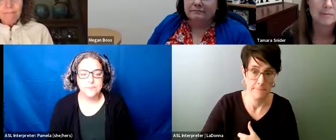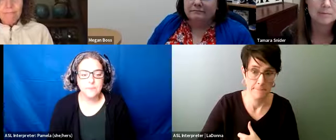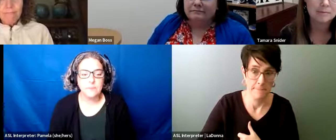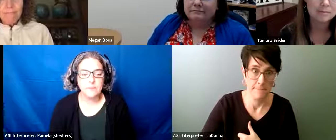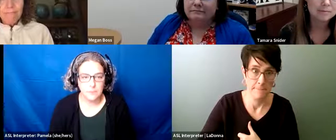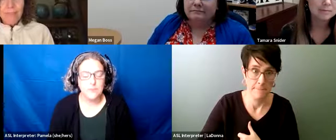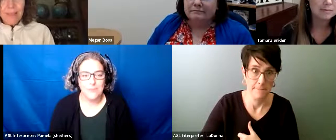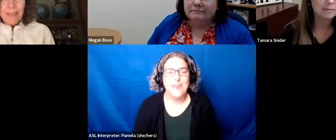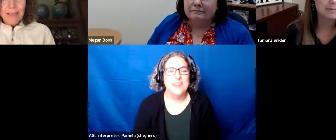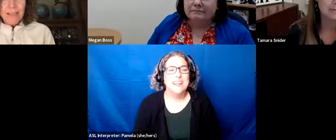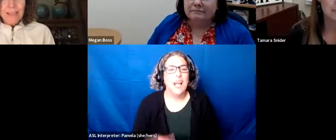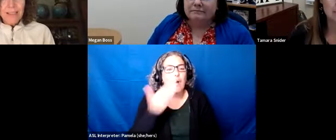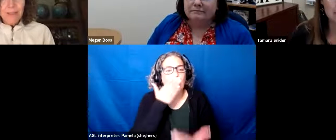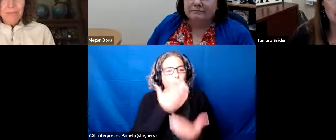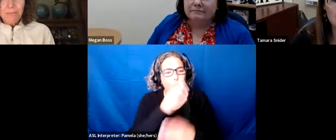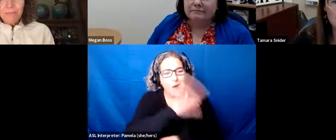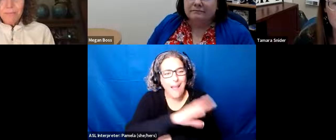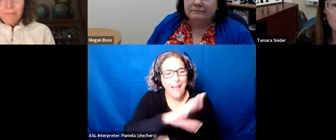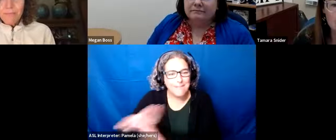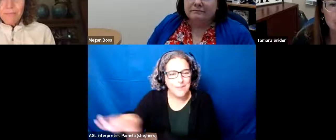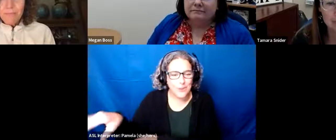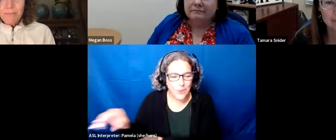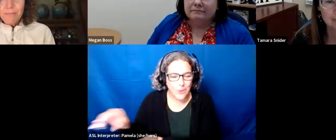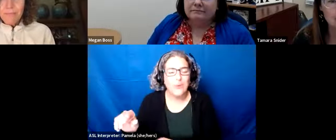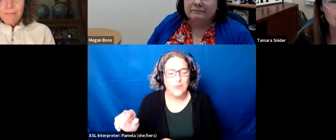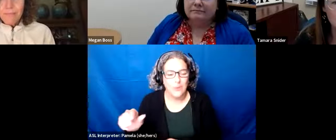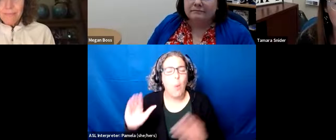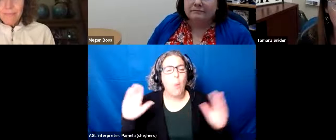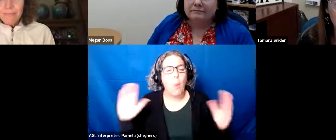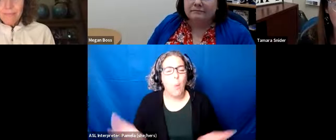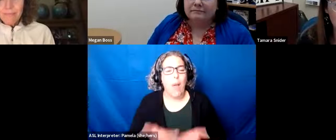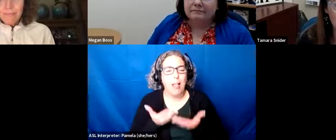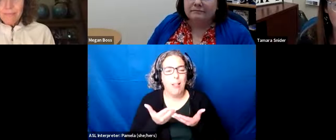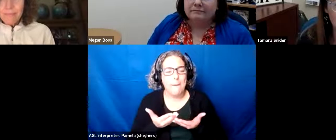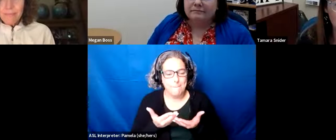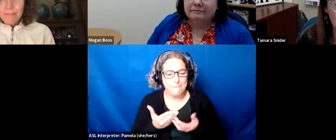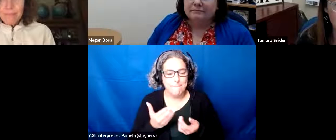Good afternoon, everybody, and welcome.